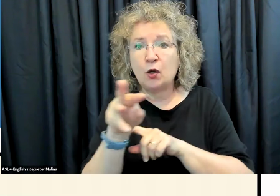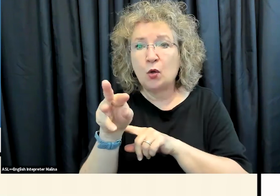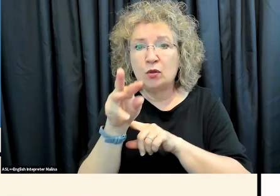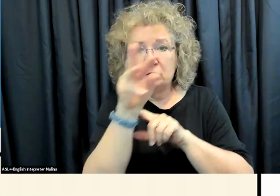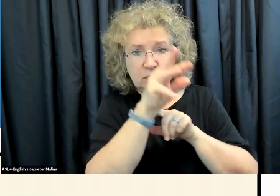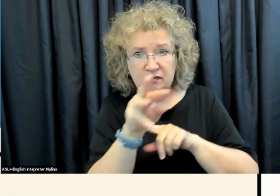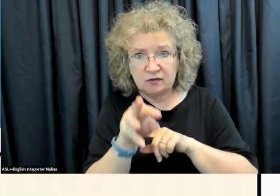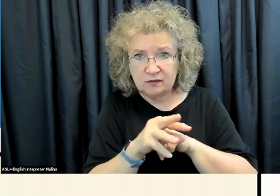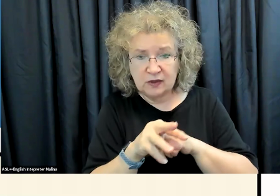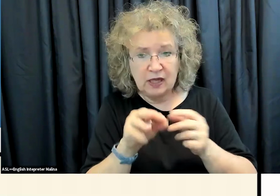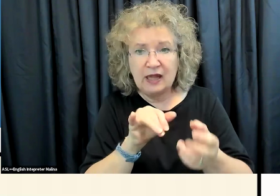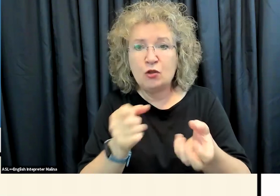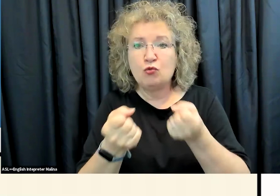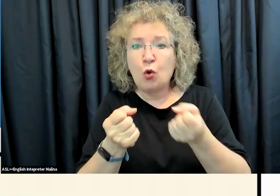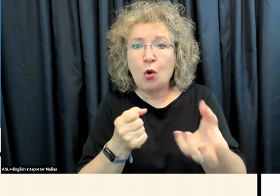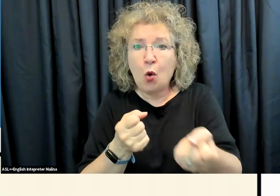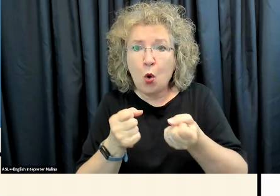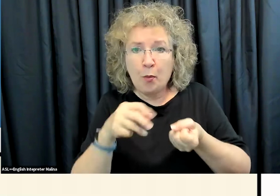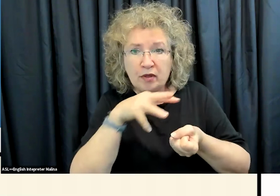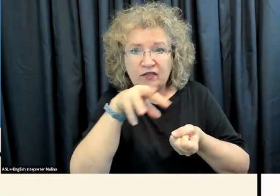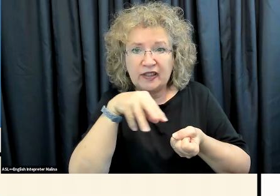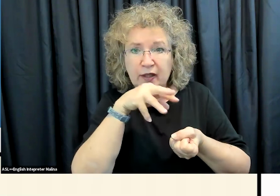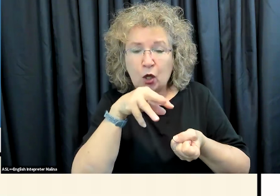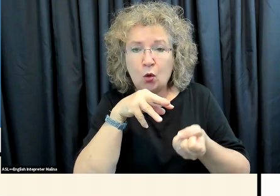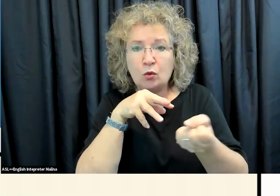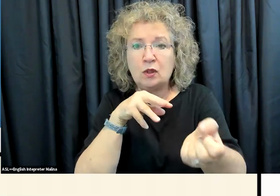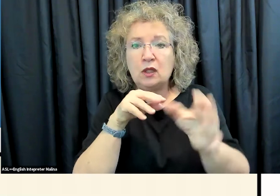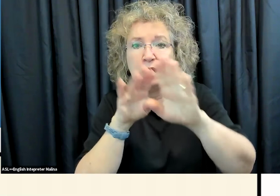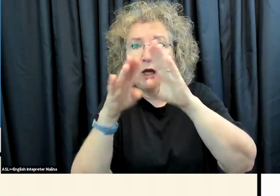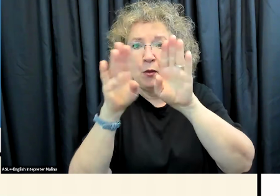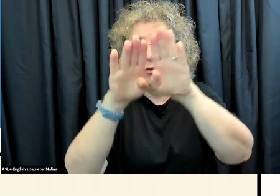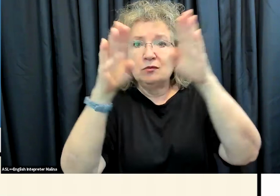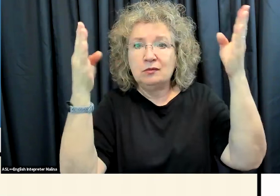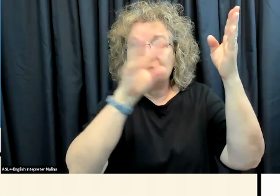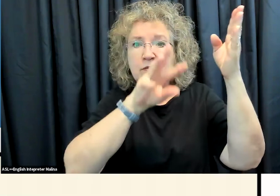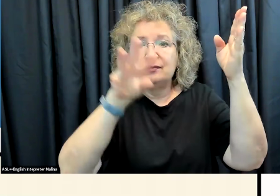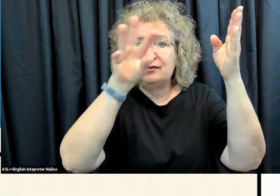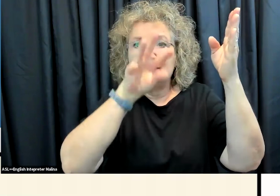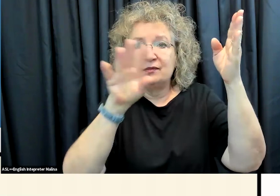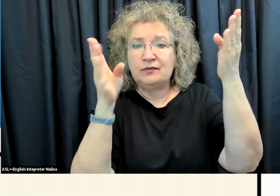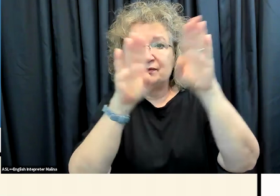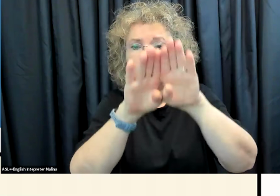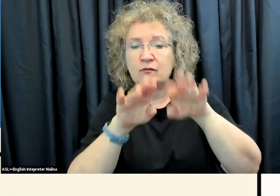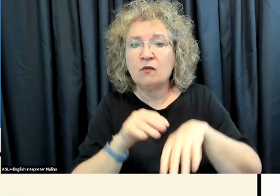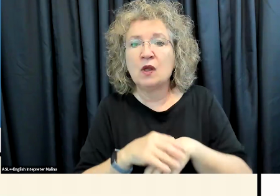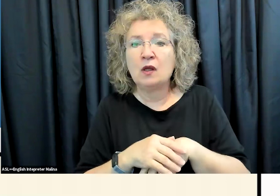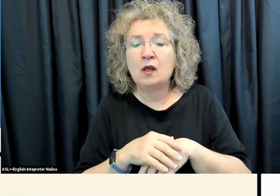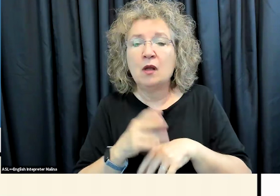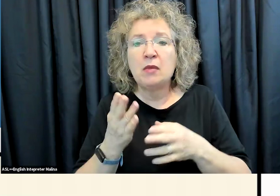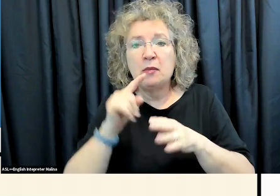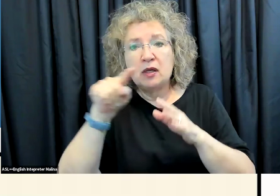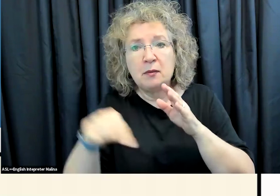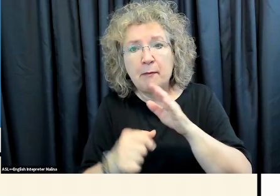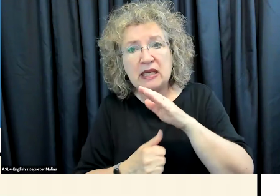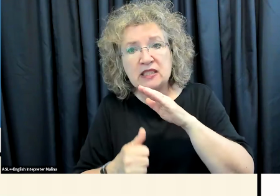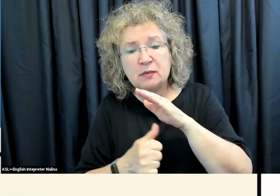could open drawers and cupboards, make sure you get into a shed or basements or your